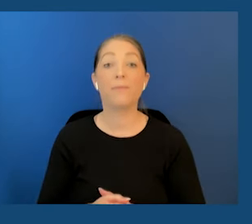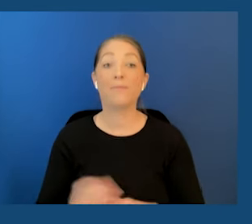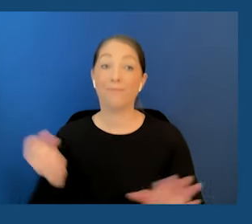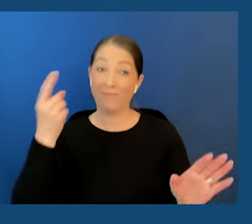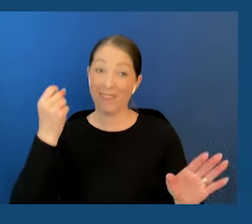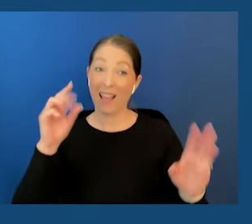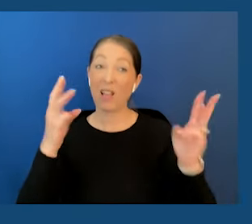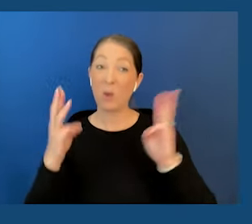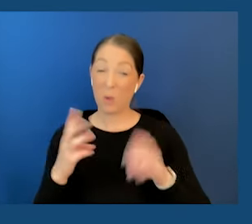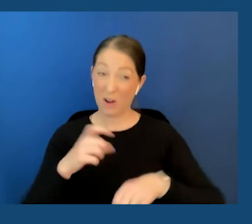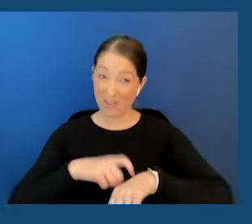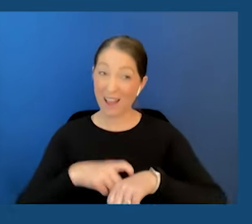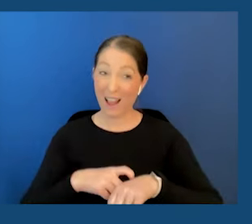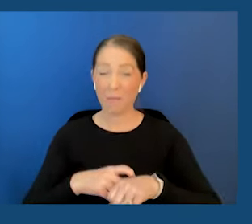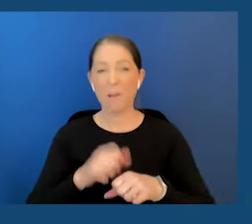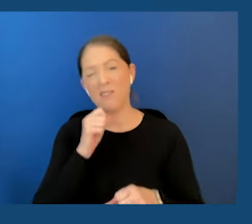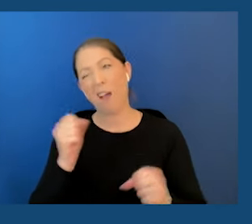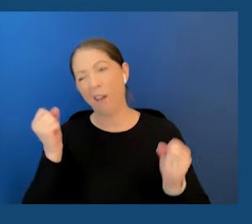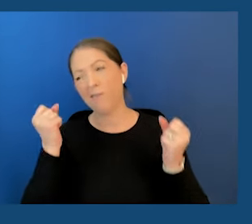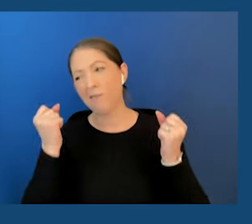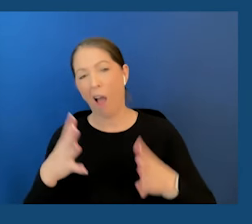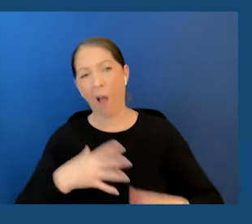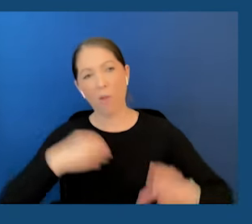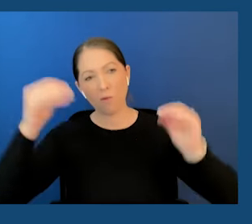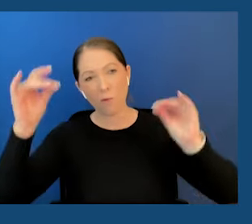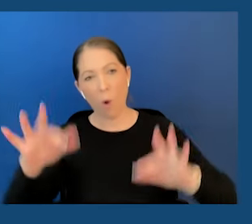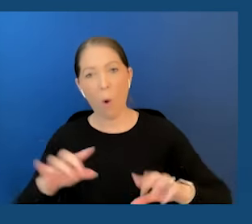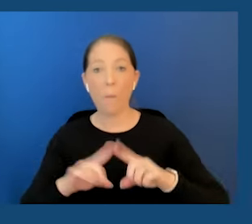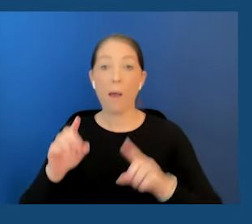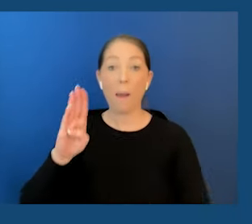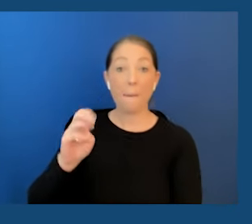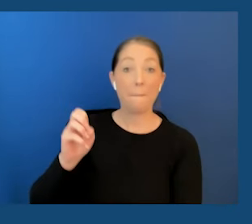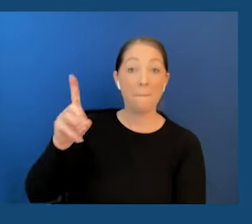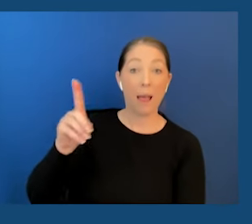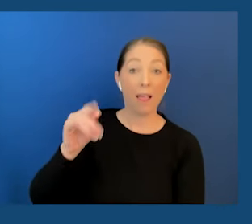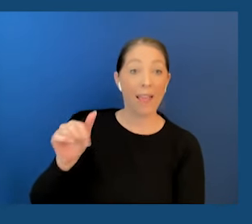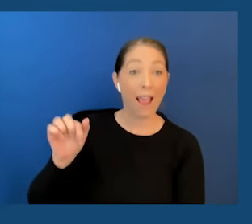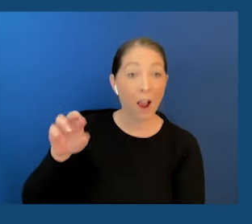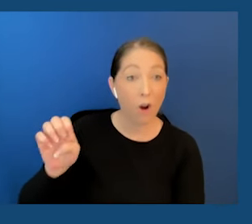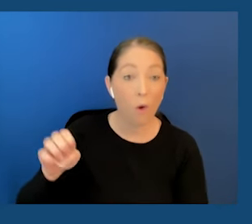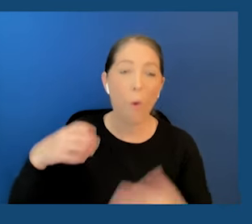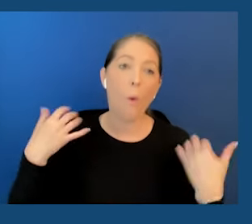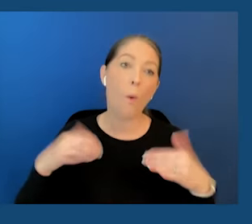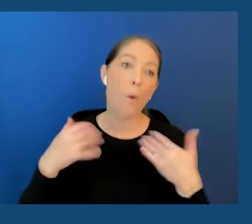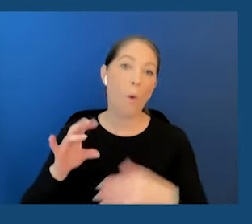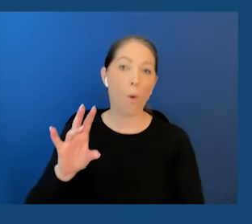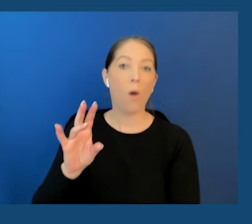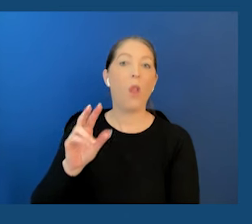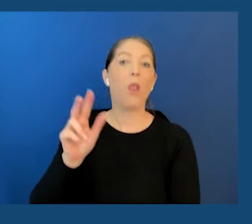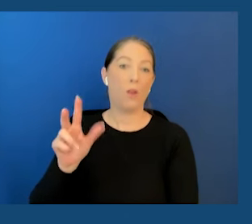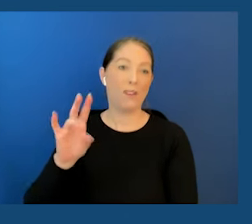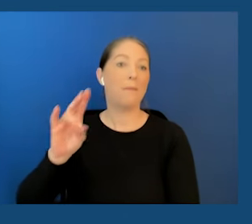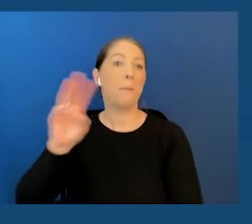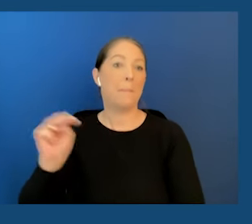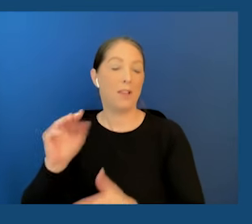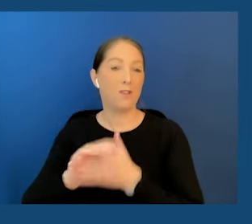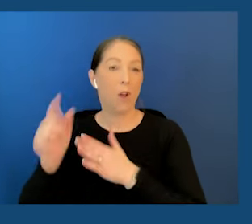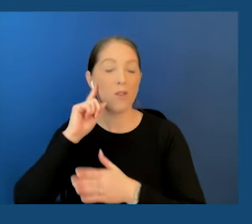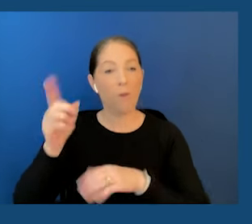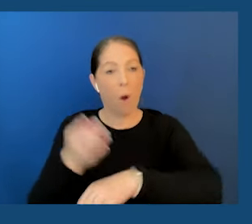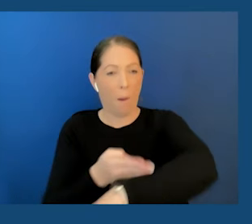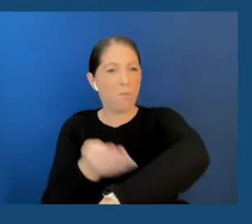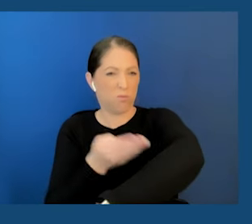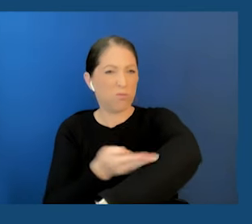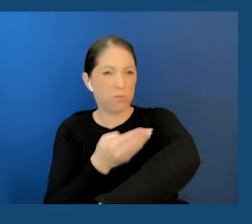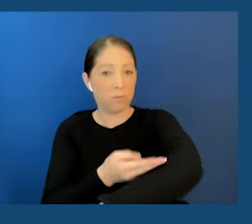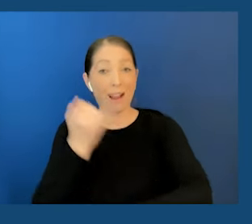But Bel Air, how beautiful is that? $37 million to keep maintaining the upgrades there, because if you don't make the investments now, you're going to pay